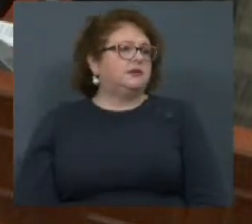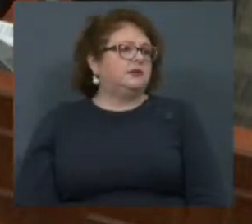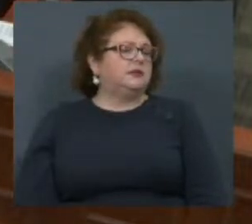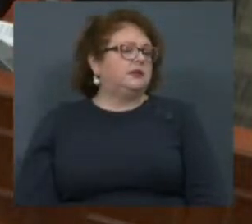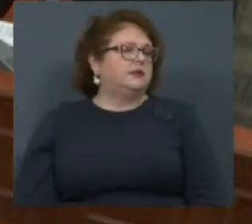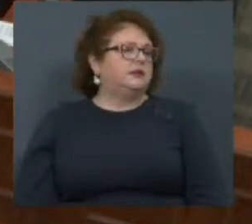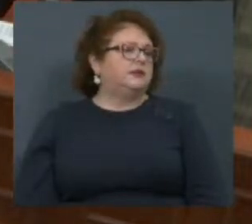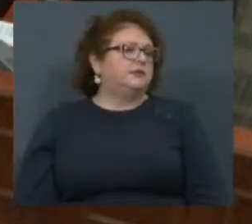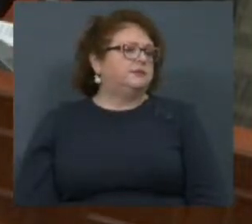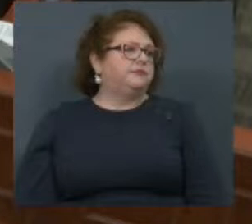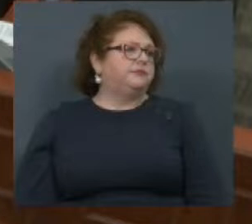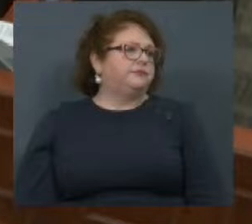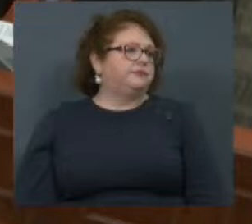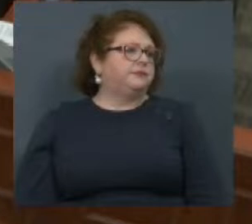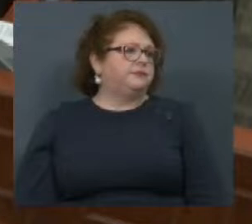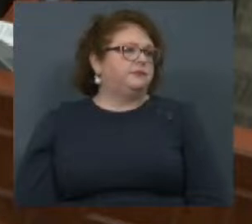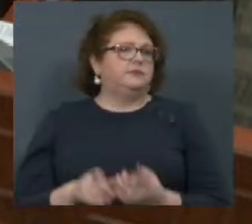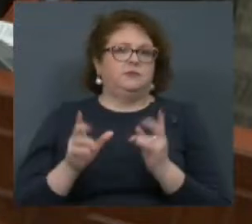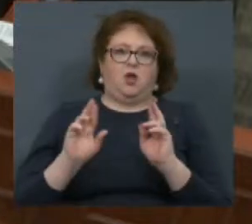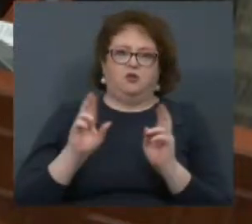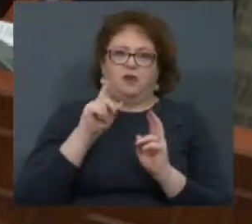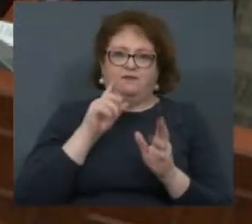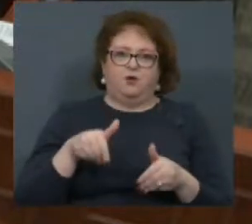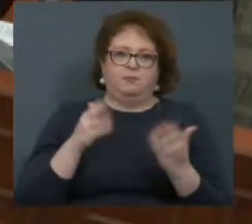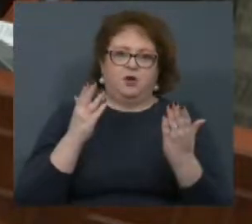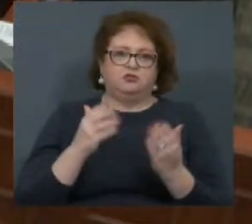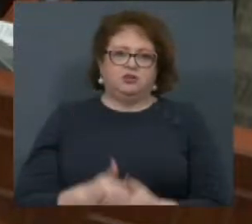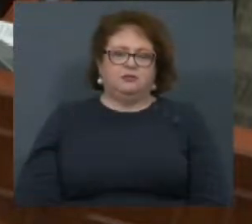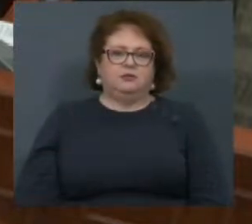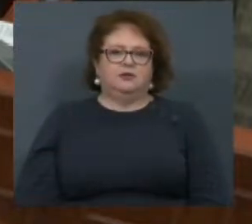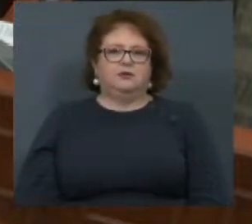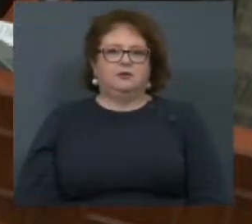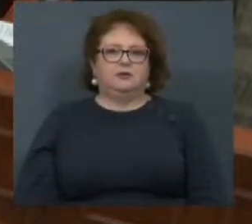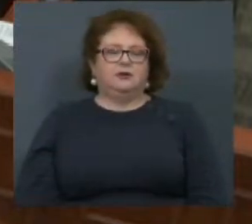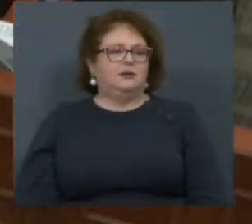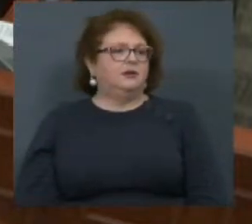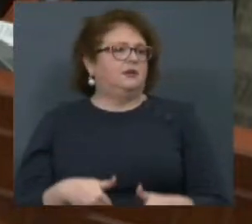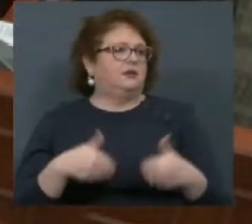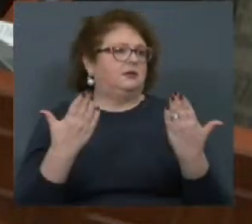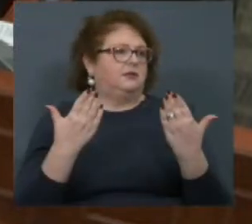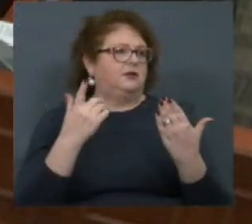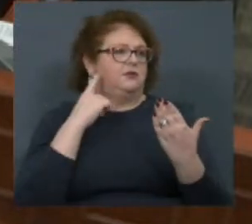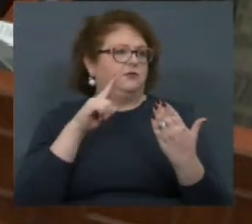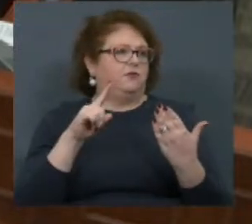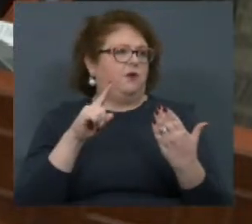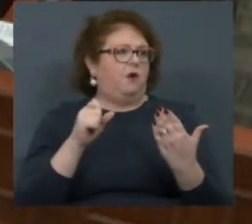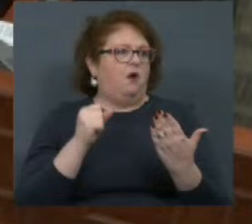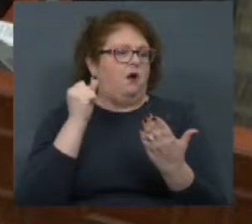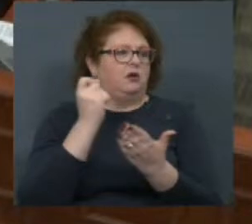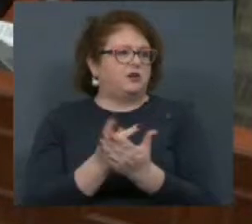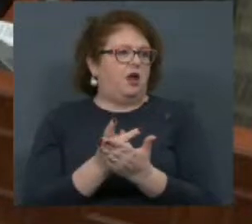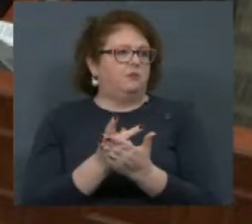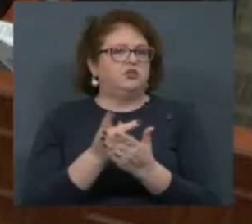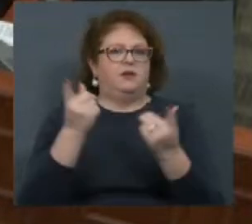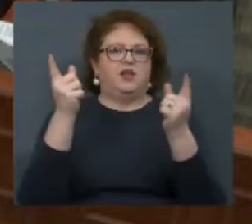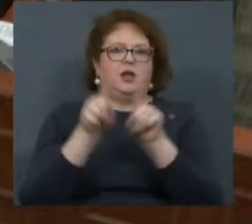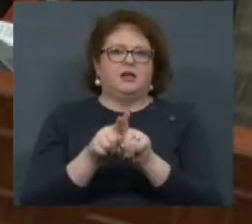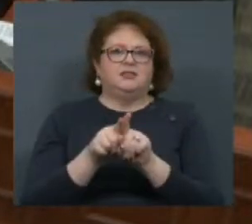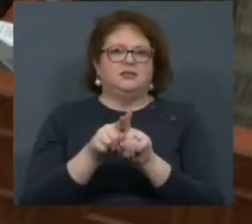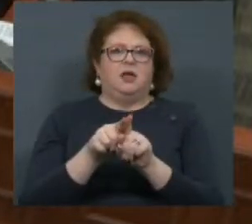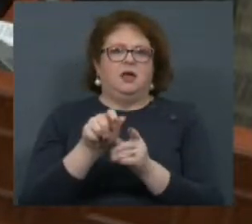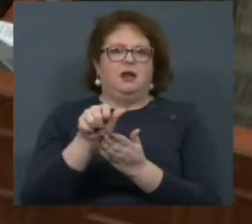me. Director Adcock? Are you ready for a motion? Yes, ma'am. I move for the adoption of the consent agenda.